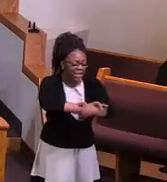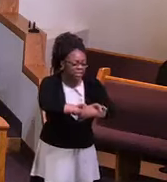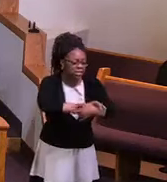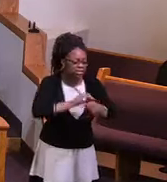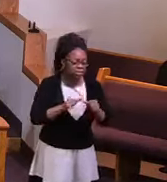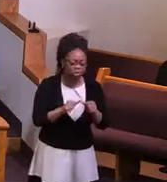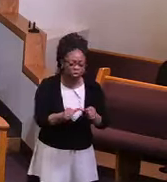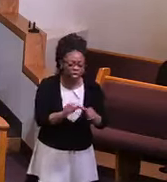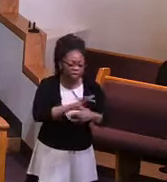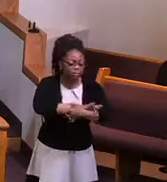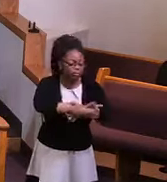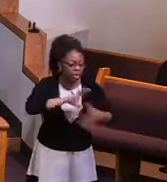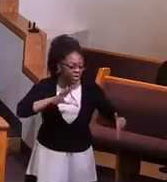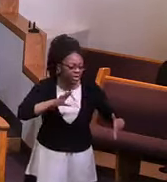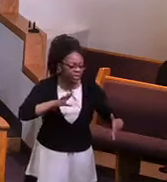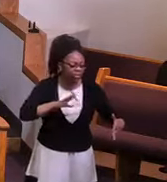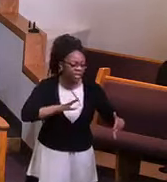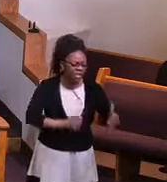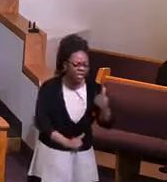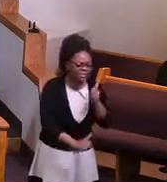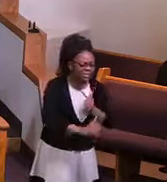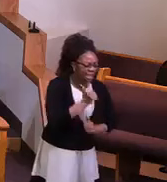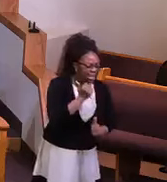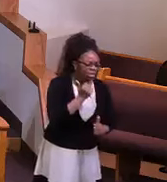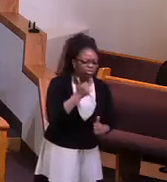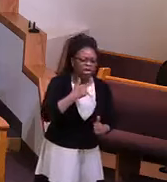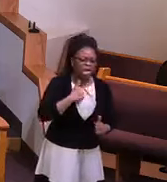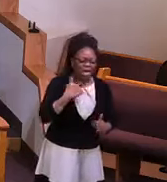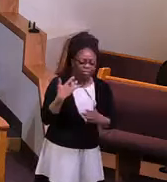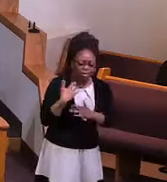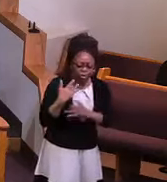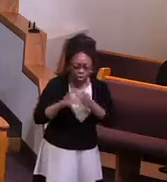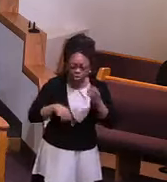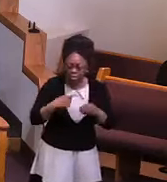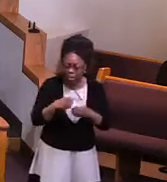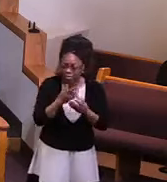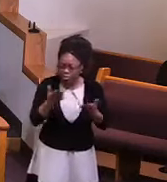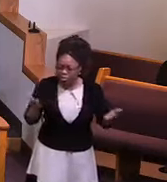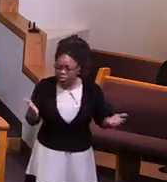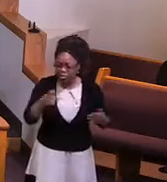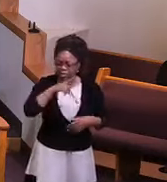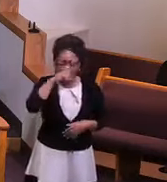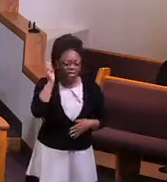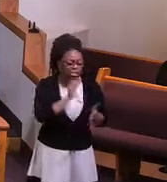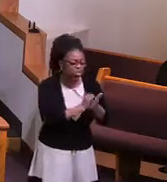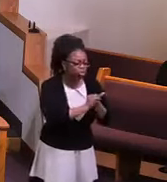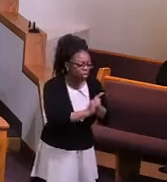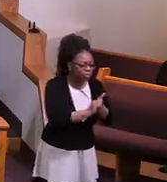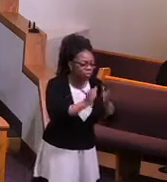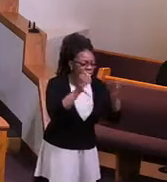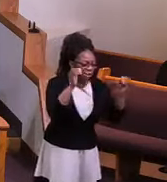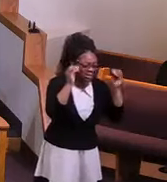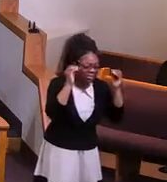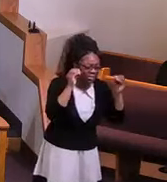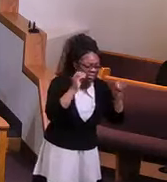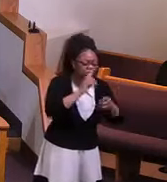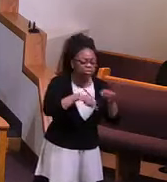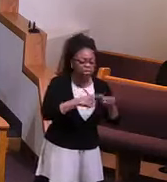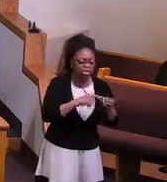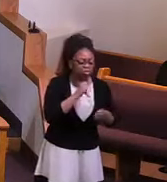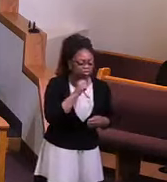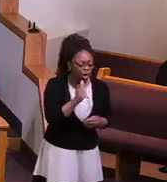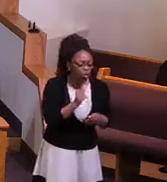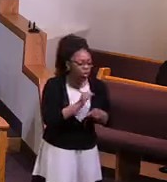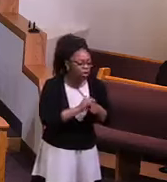them. This is a dangerous, and Dr. D is concerned about you, because scripture teaches that when you don't practice